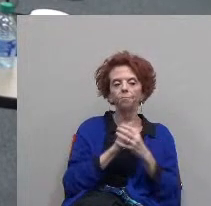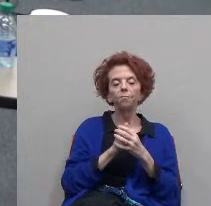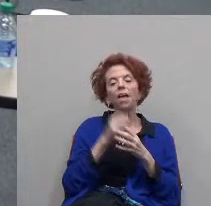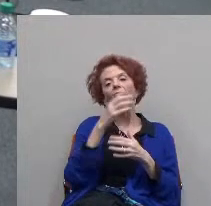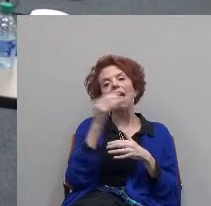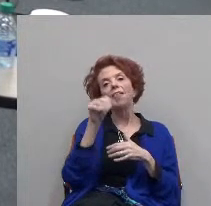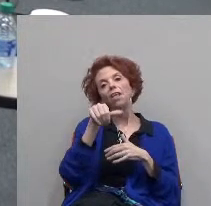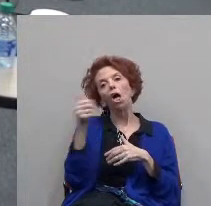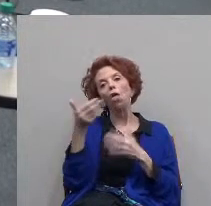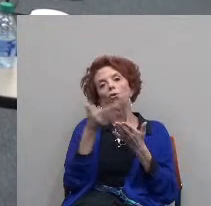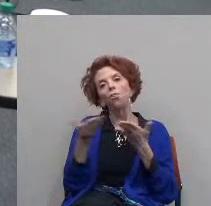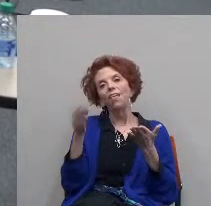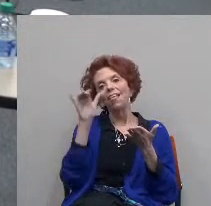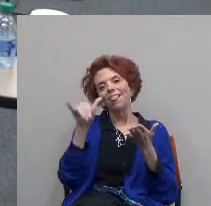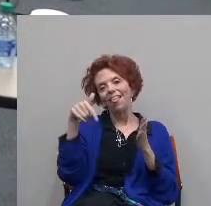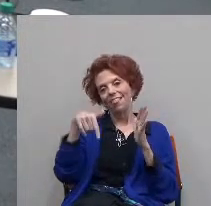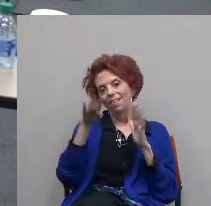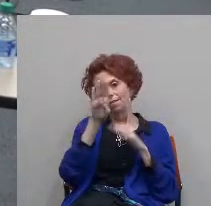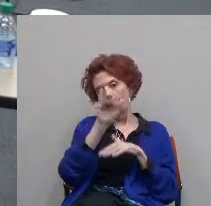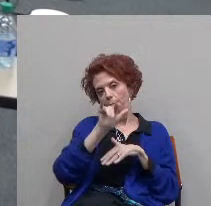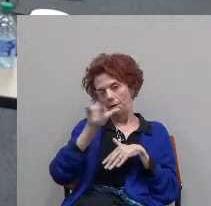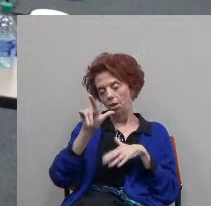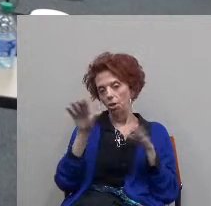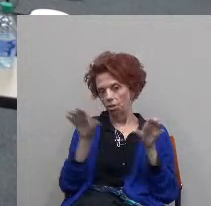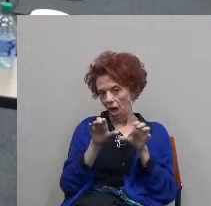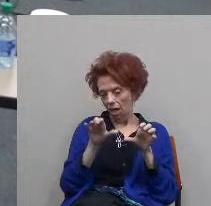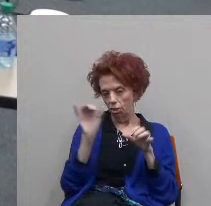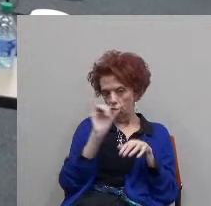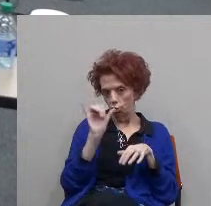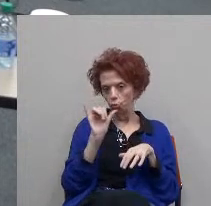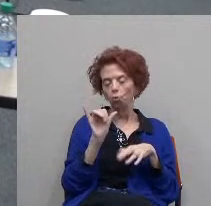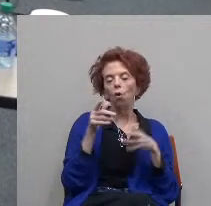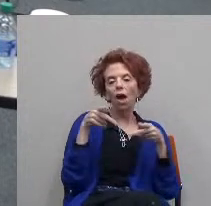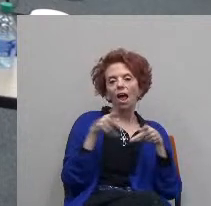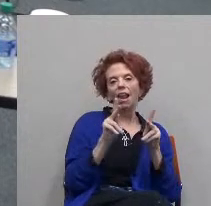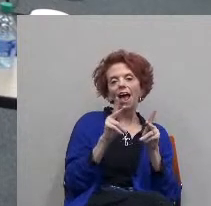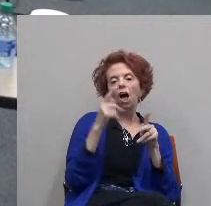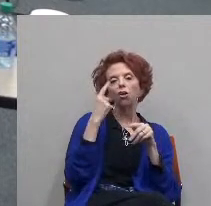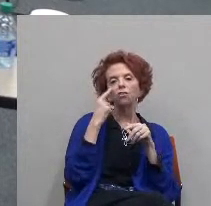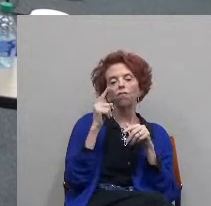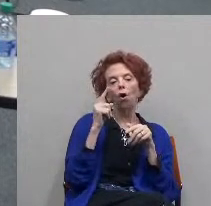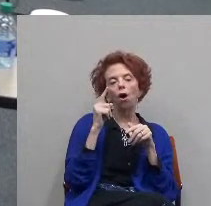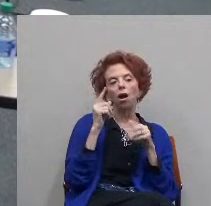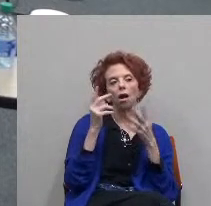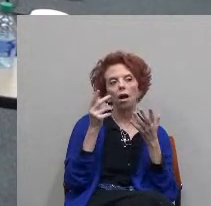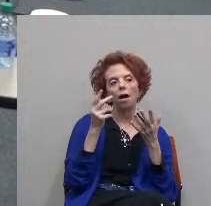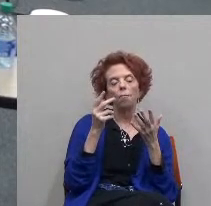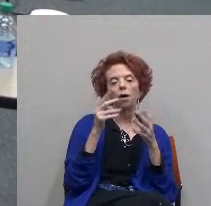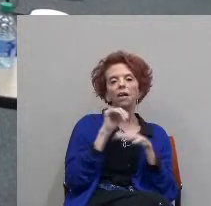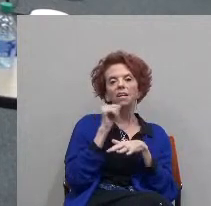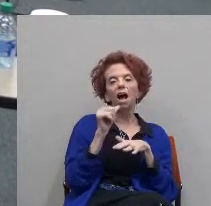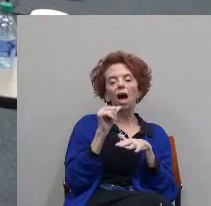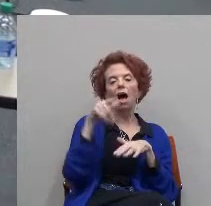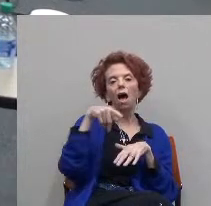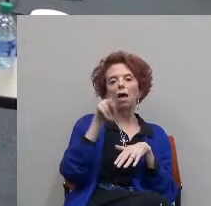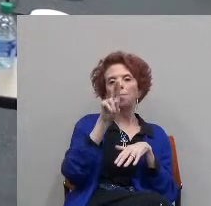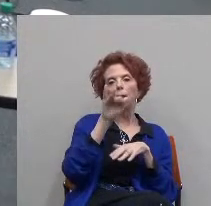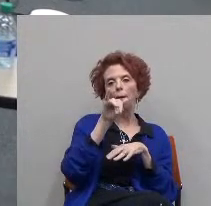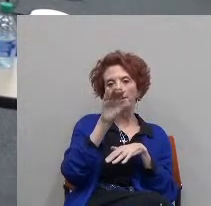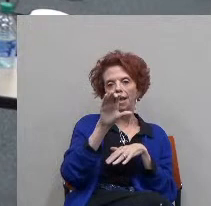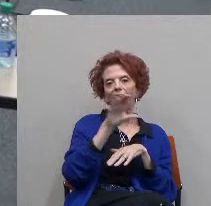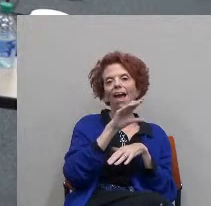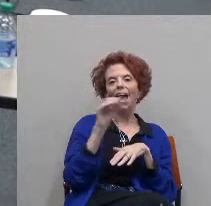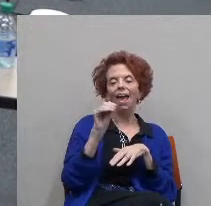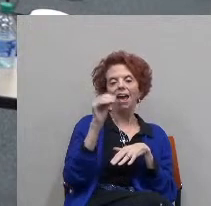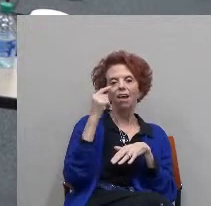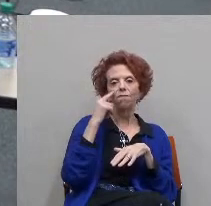The other thing that this bill does is it allows for the non-publics and for